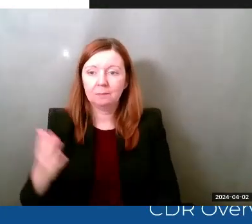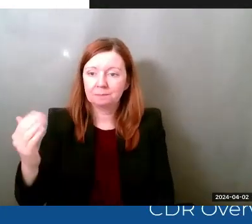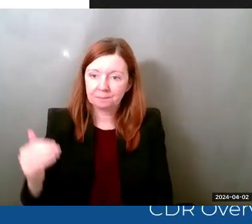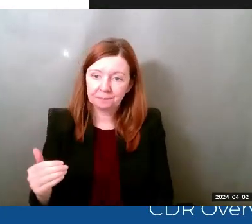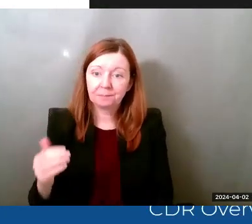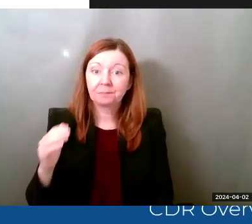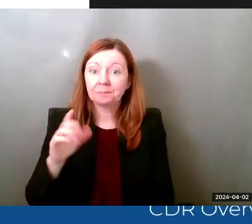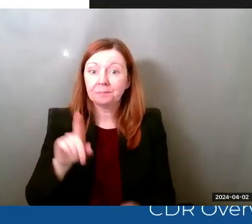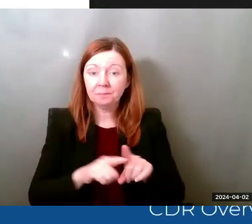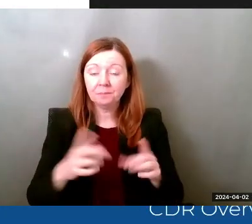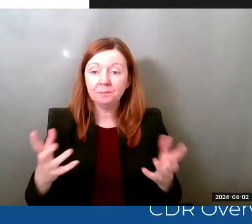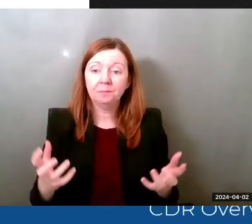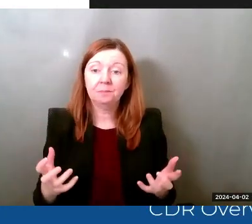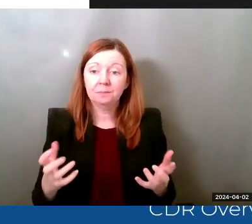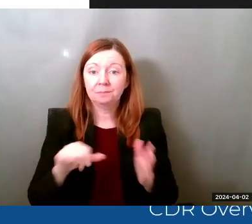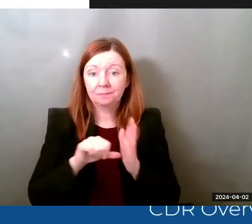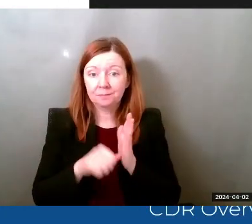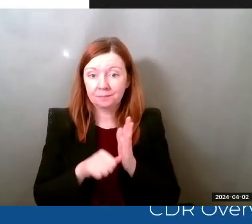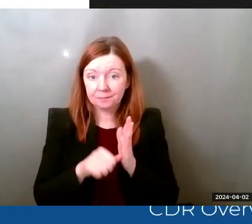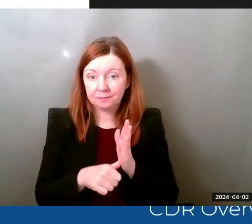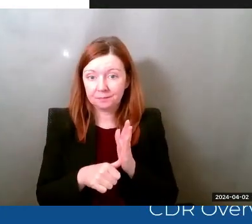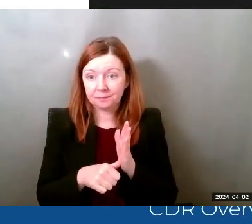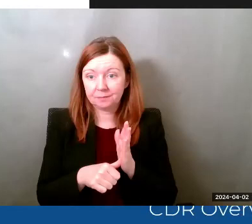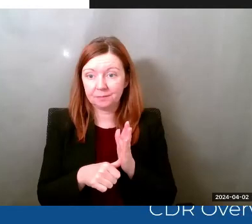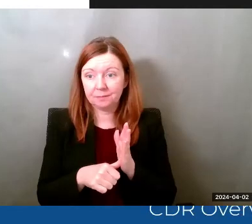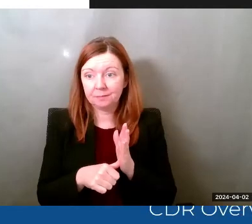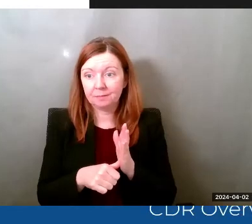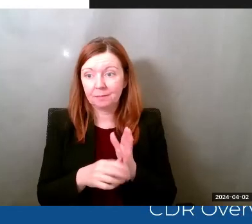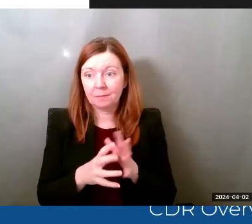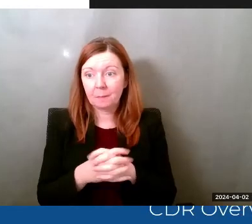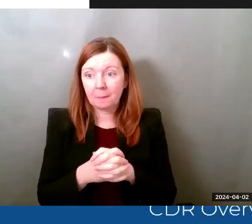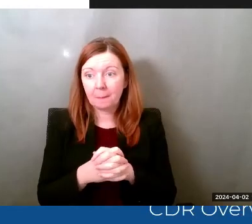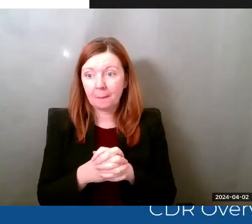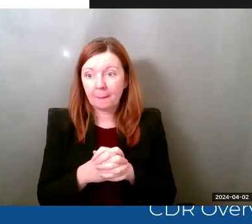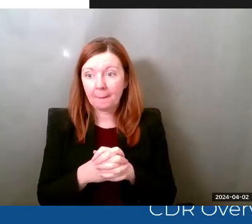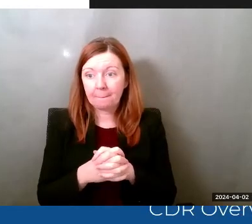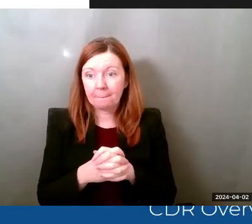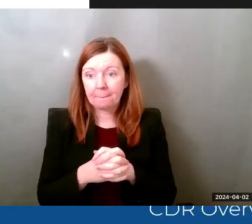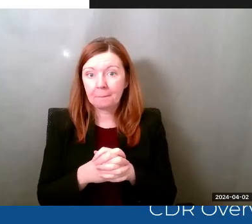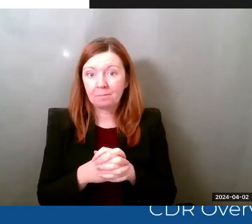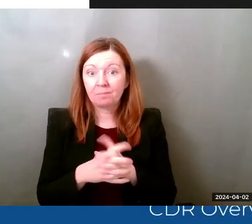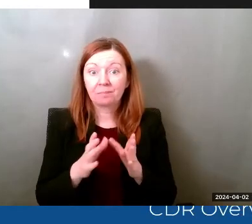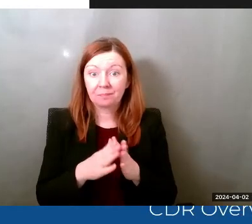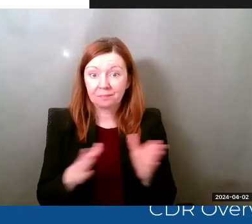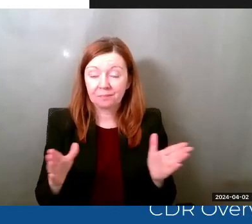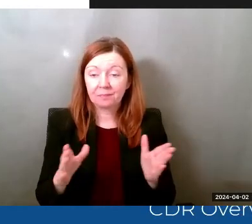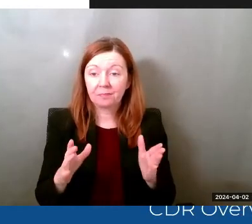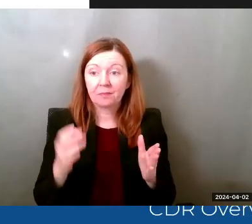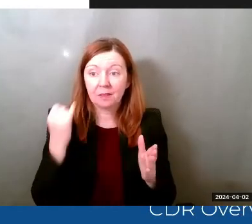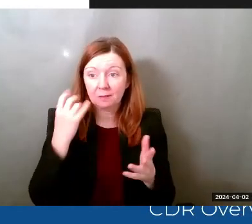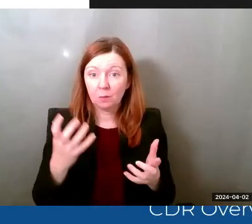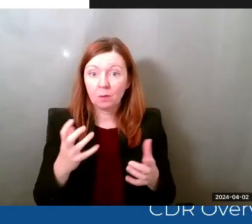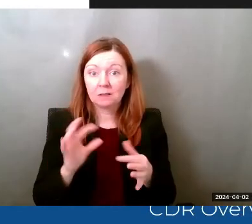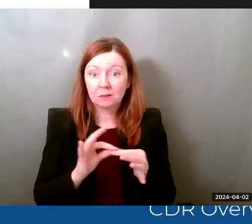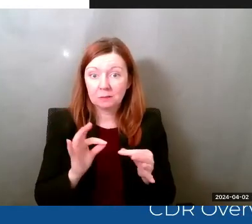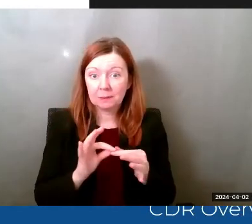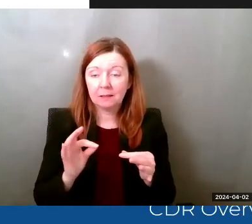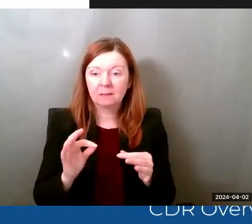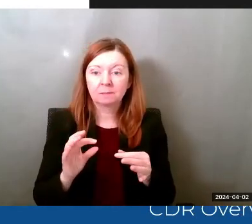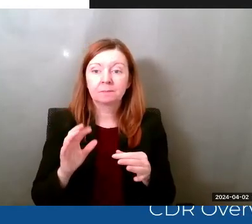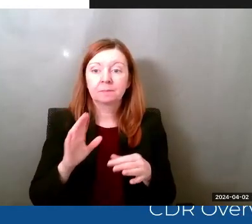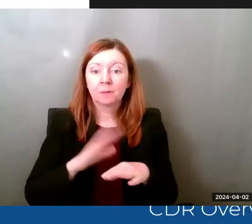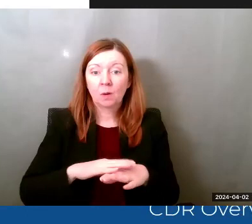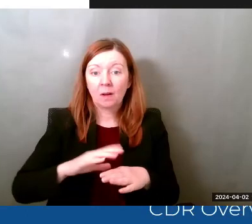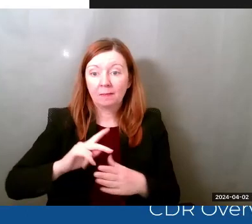And also, I just want to reiterate to the public that wishes to speak or comment on this